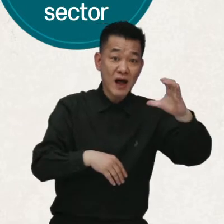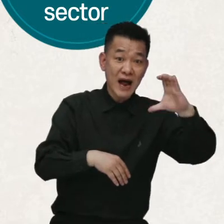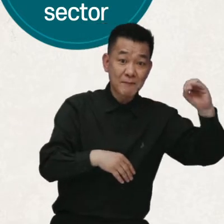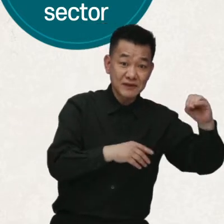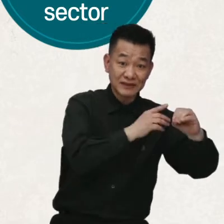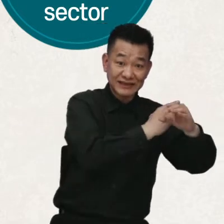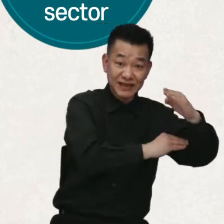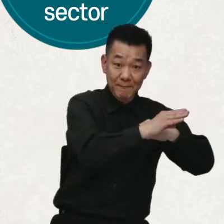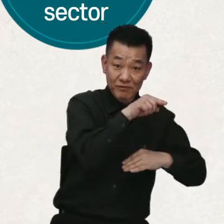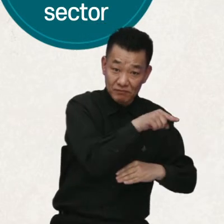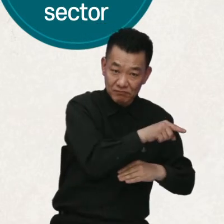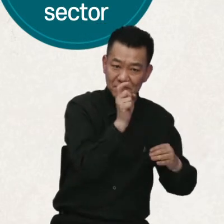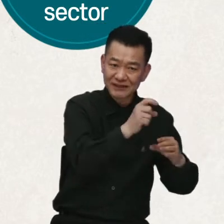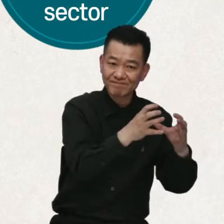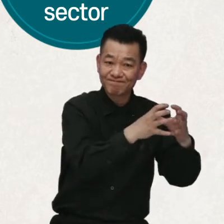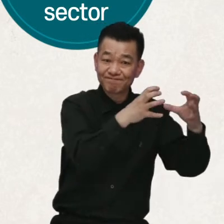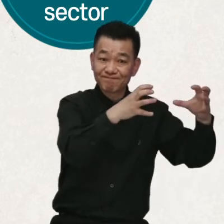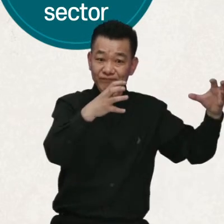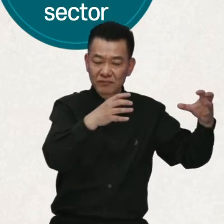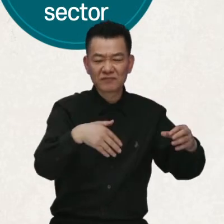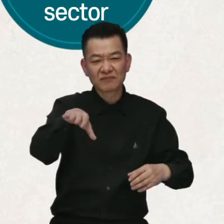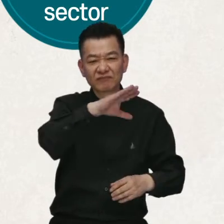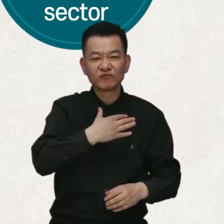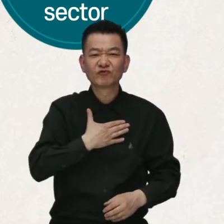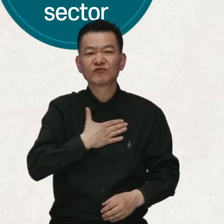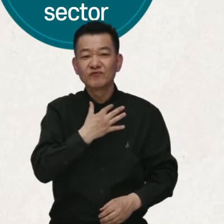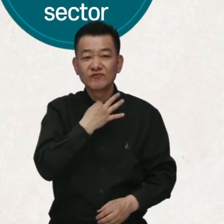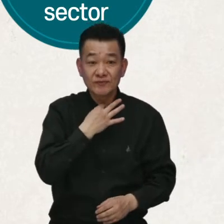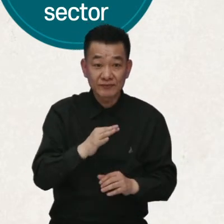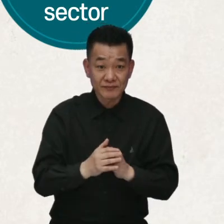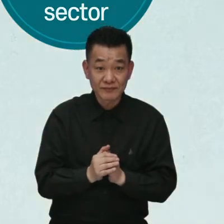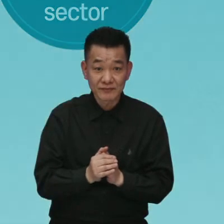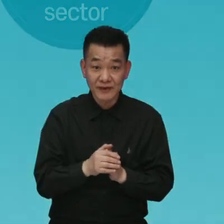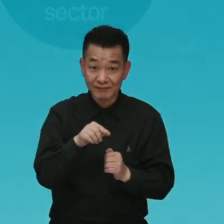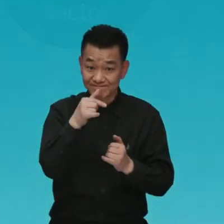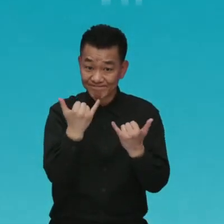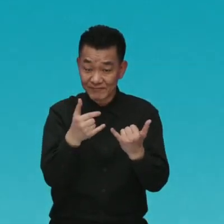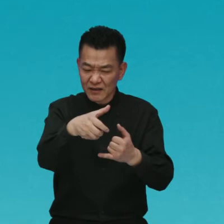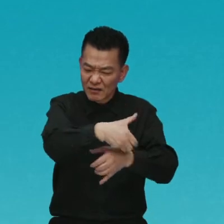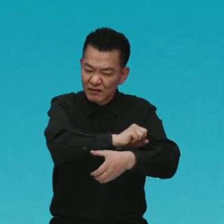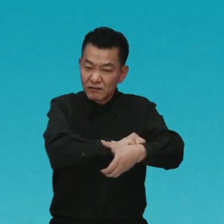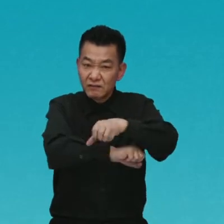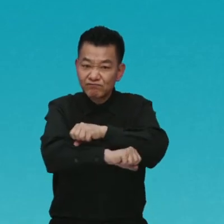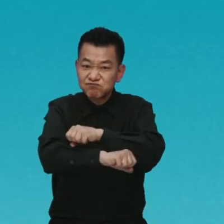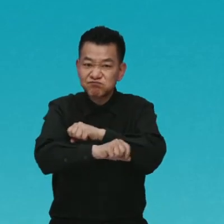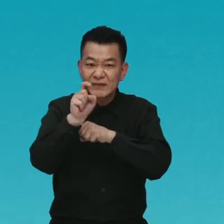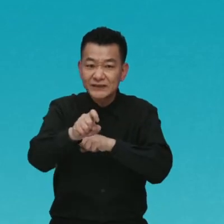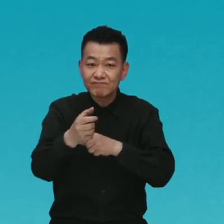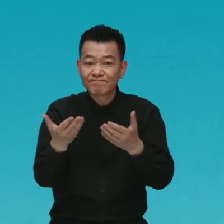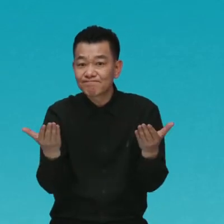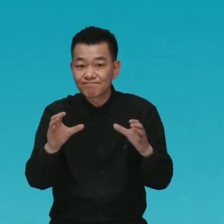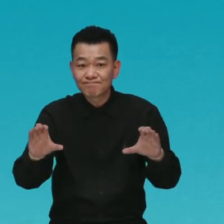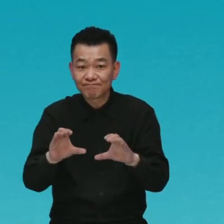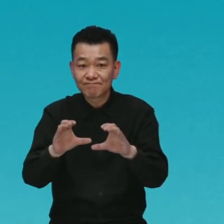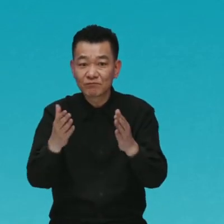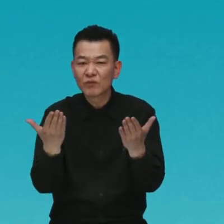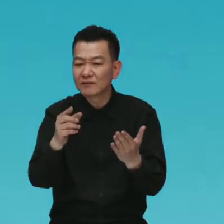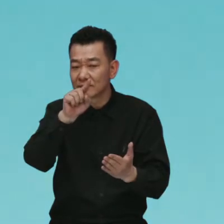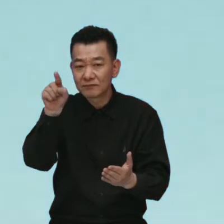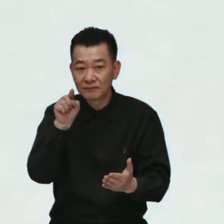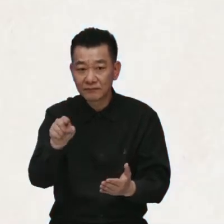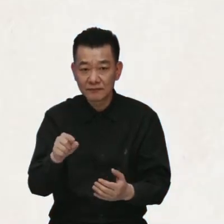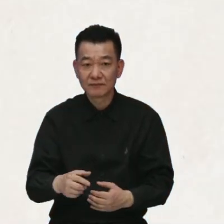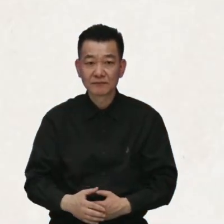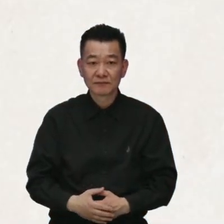programs. I have a question. What does affirmative action programs mean here?